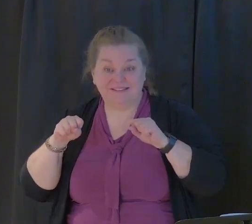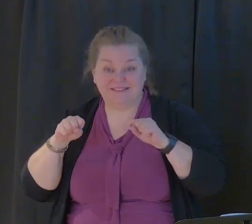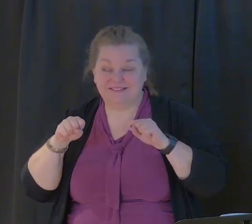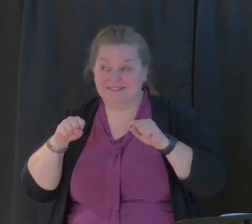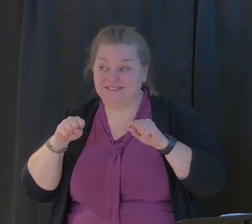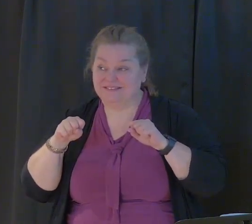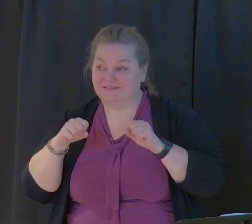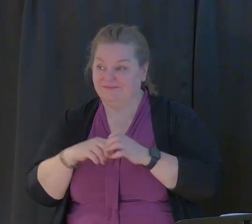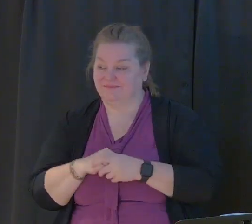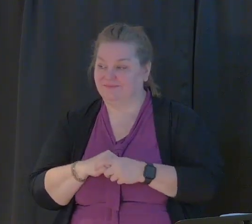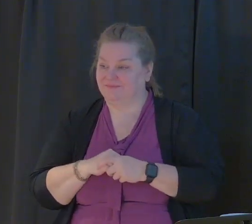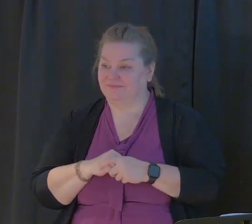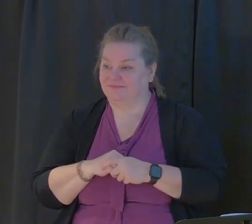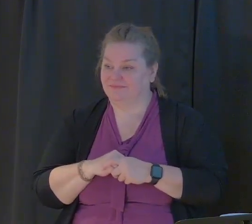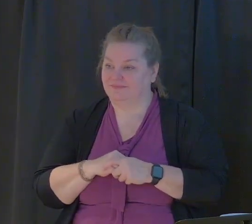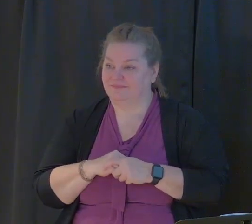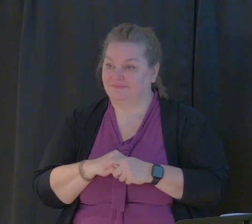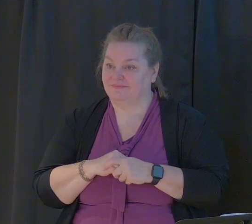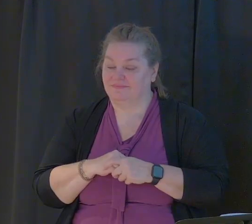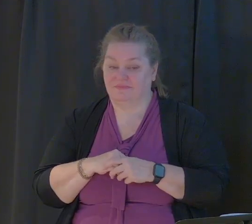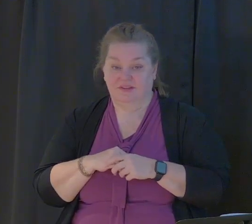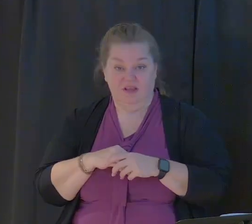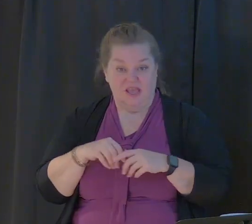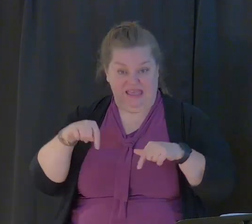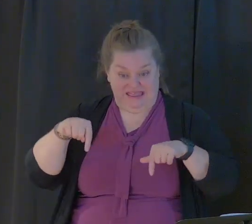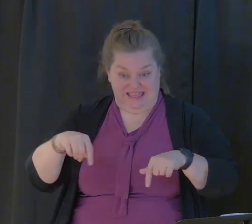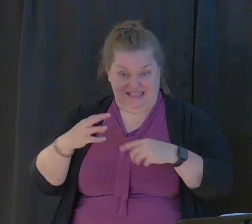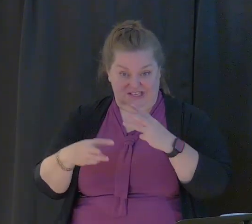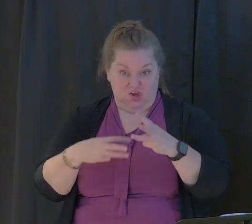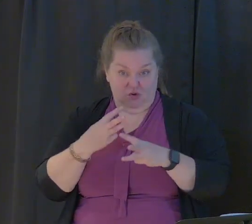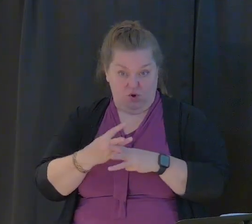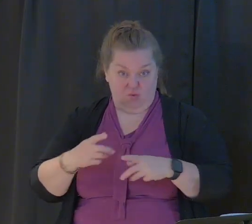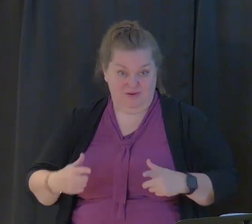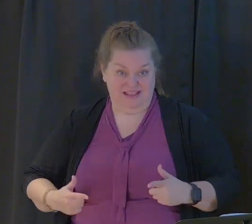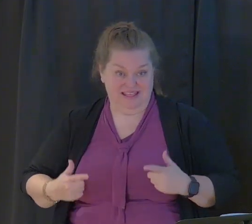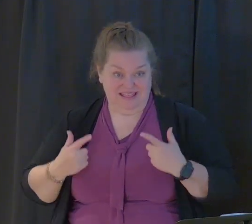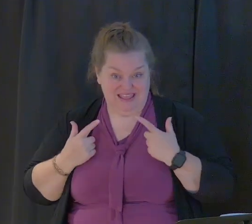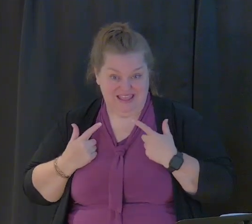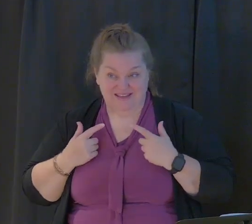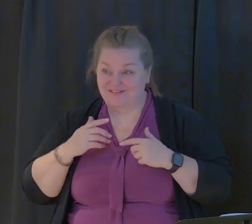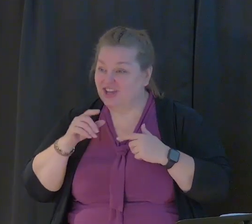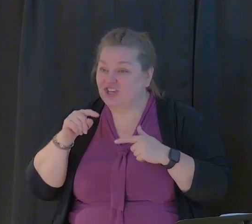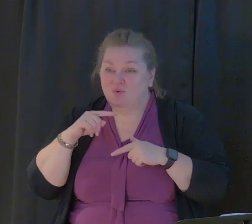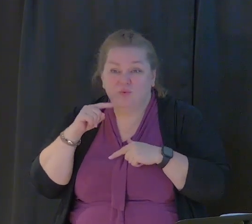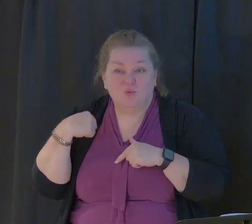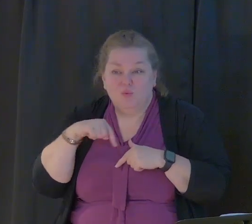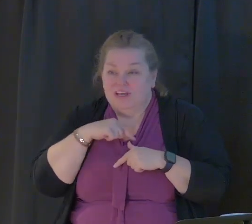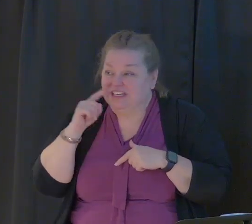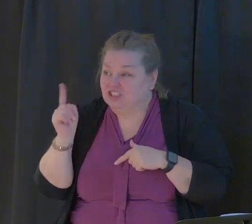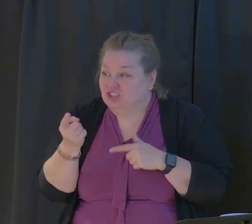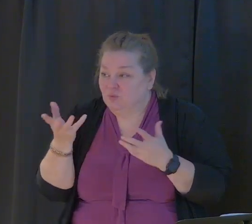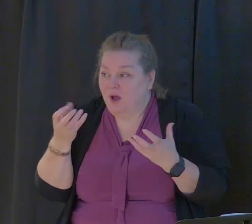You and I, in this world that we live in, all we want is a home, right?